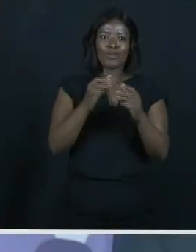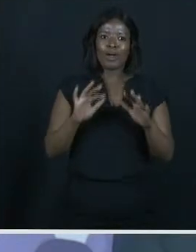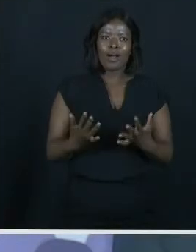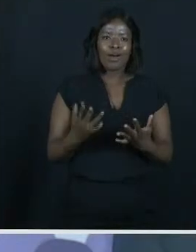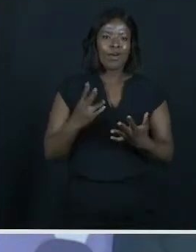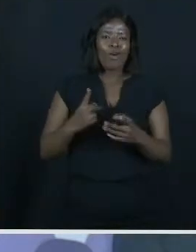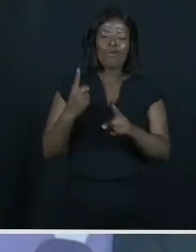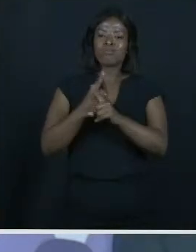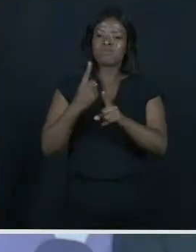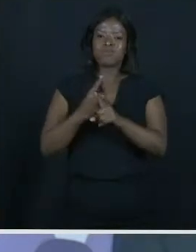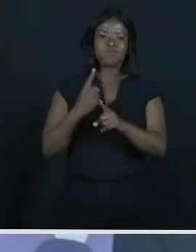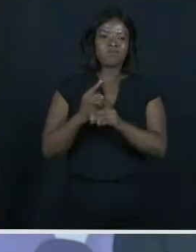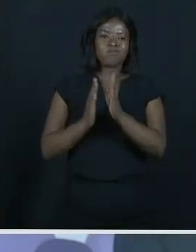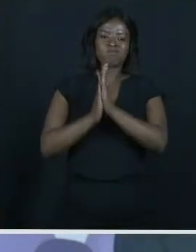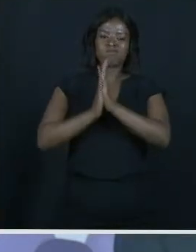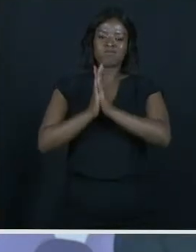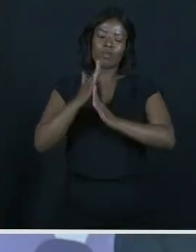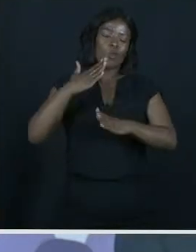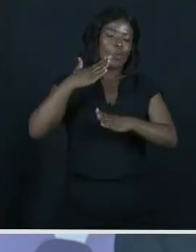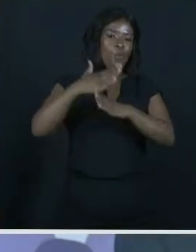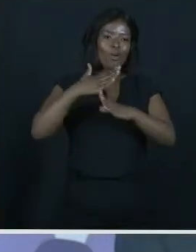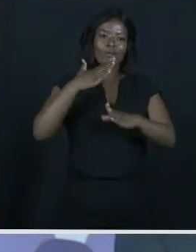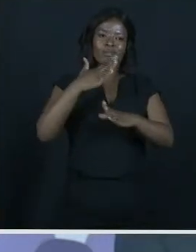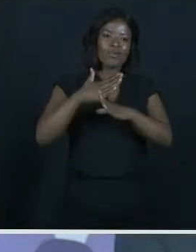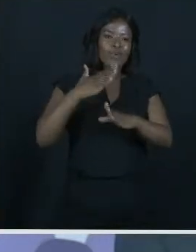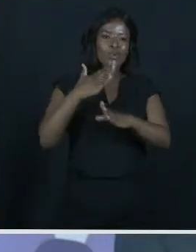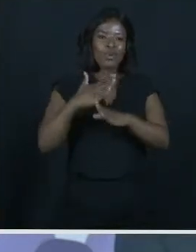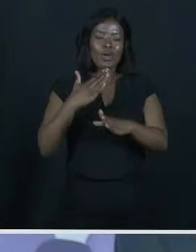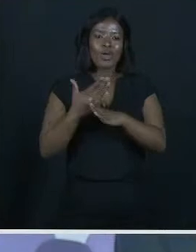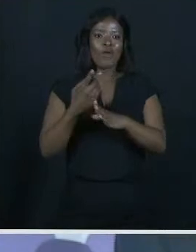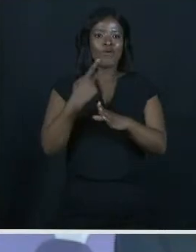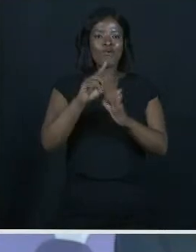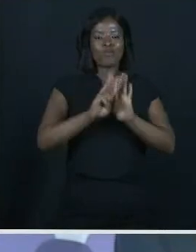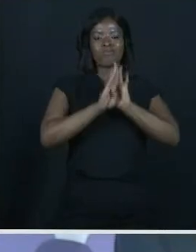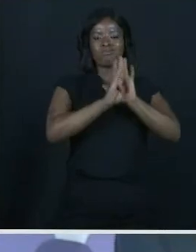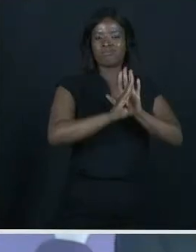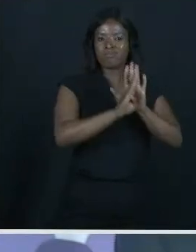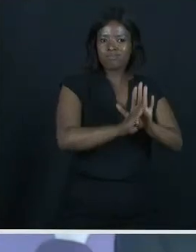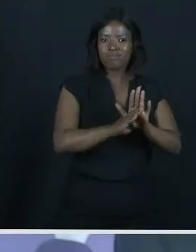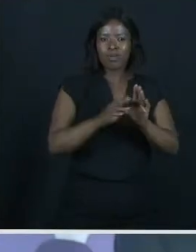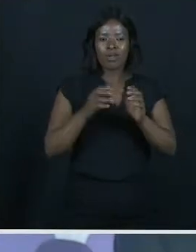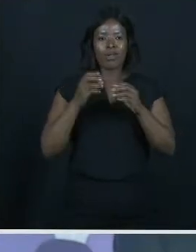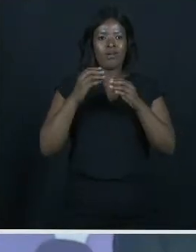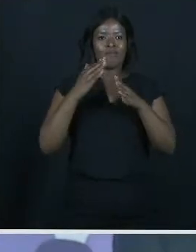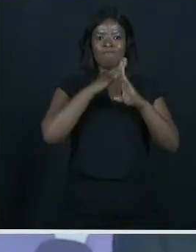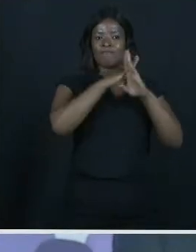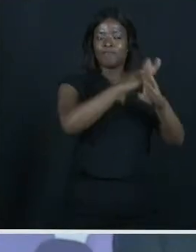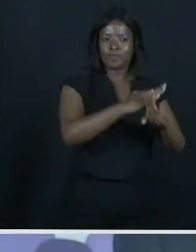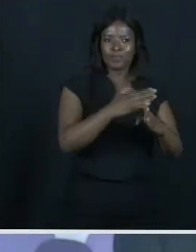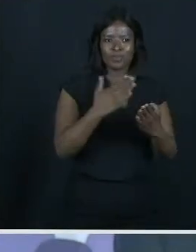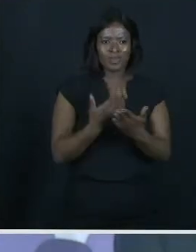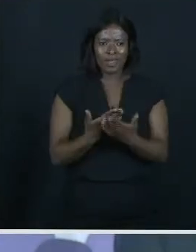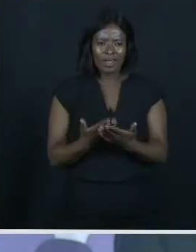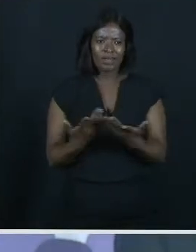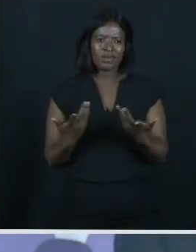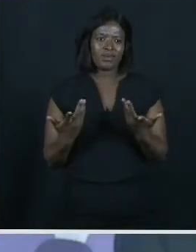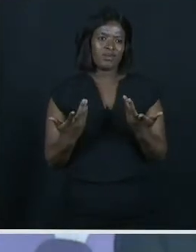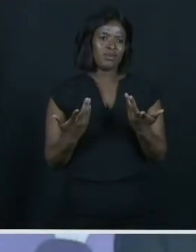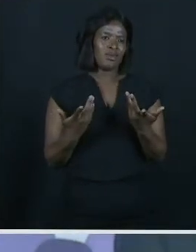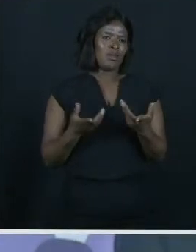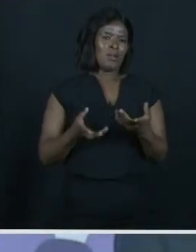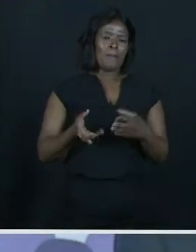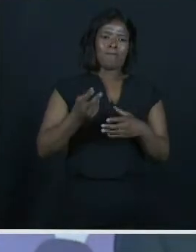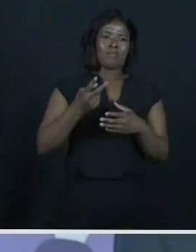challenging circumstances. We've dealt with nurses, police officers who buy airtime, who give taxi money,